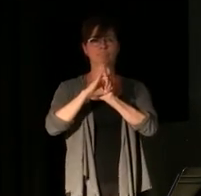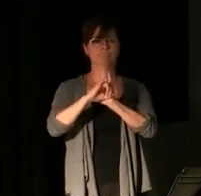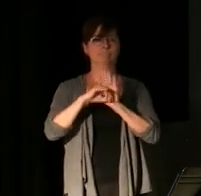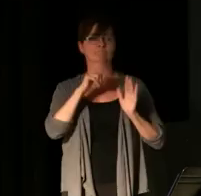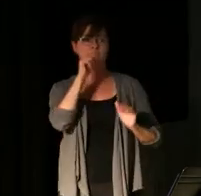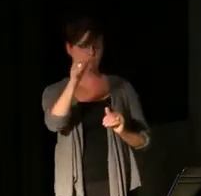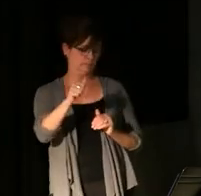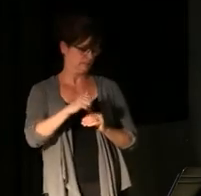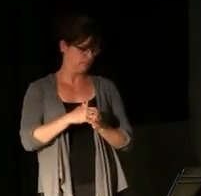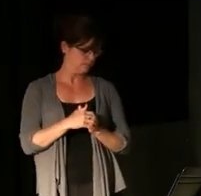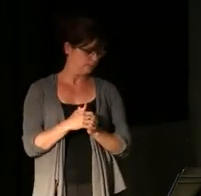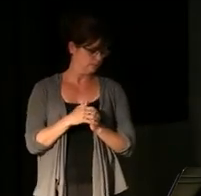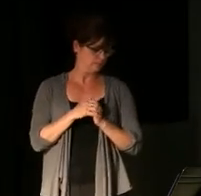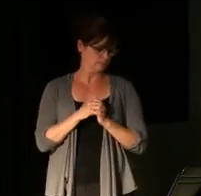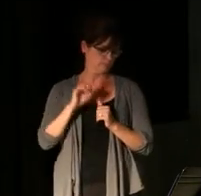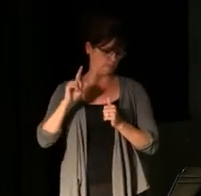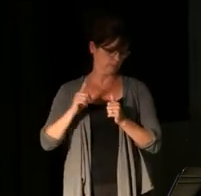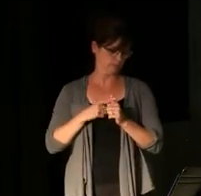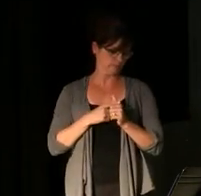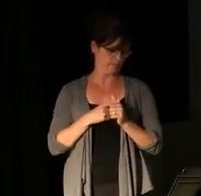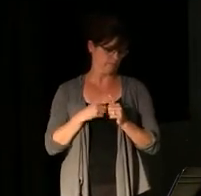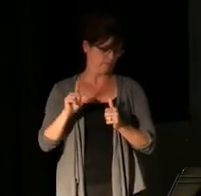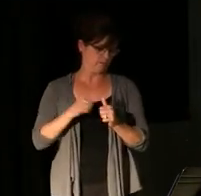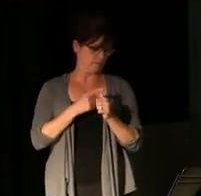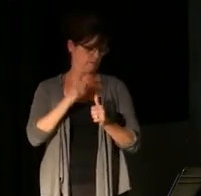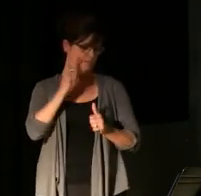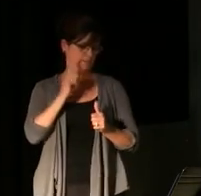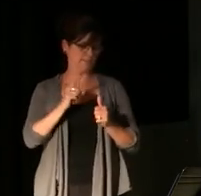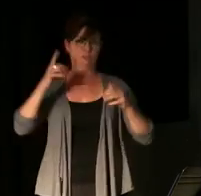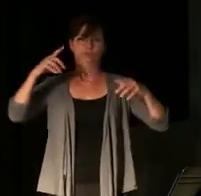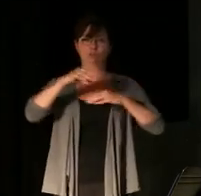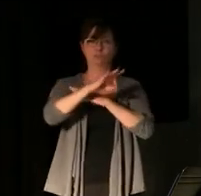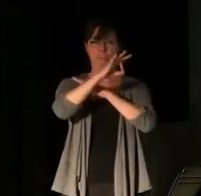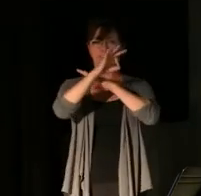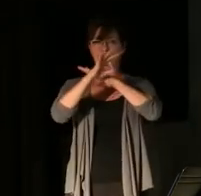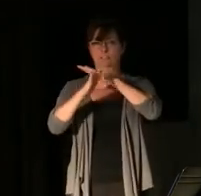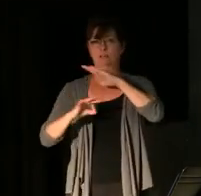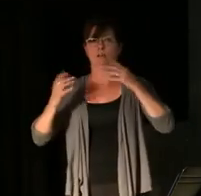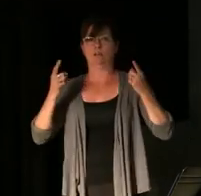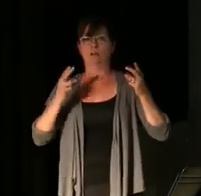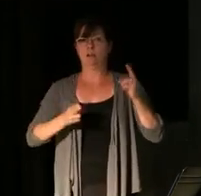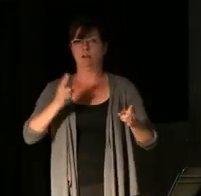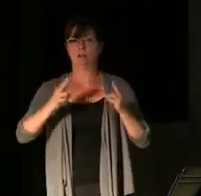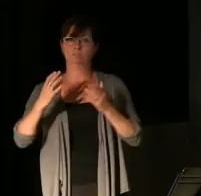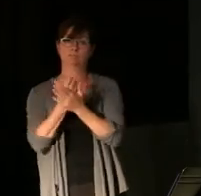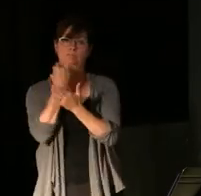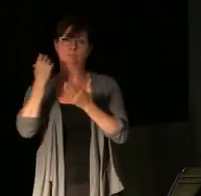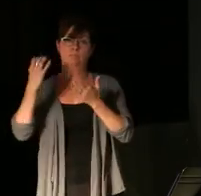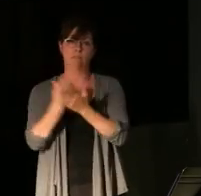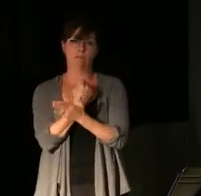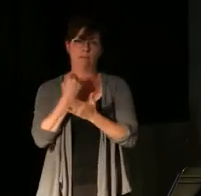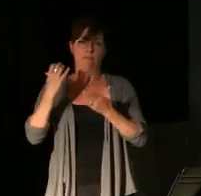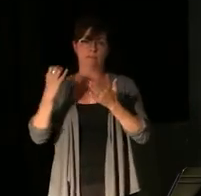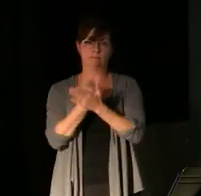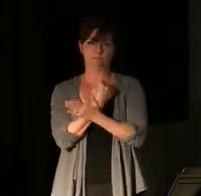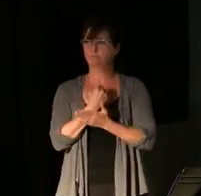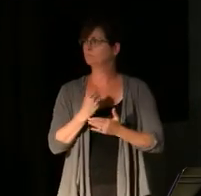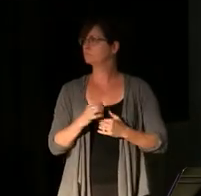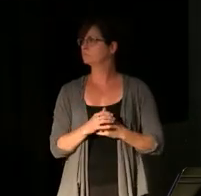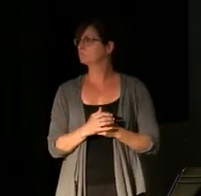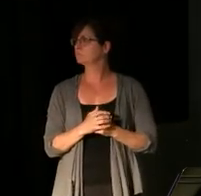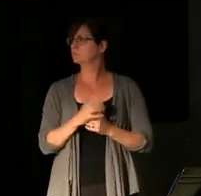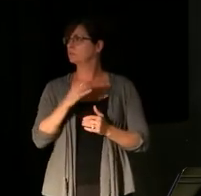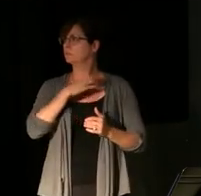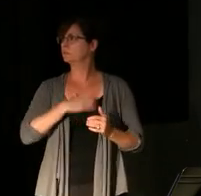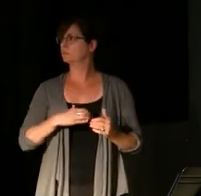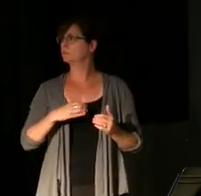shrinking down. Second bite says no make them count. So hurry up and get back up. This day one has begun. Well,